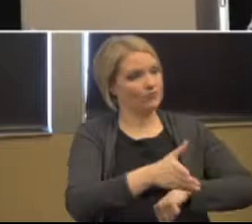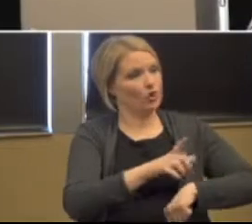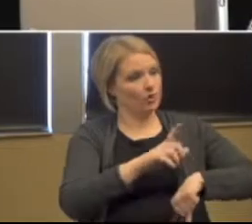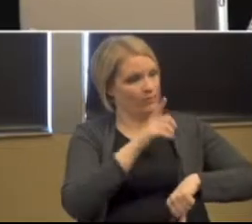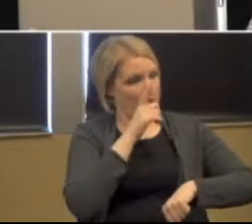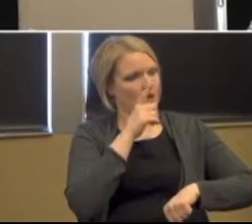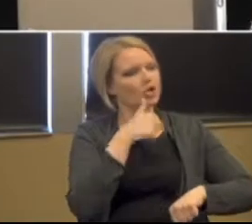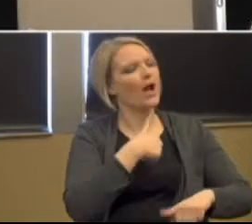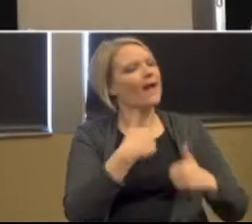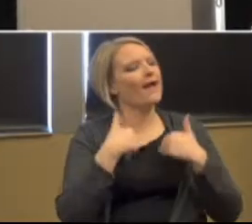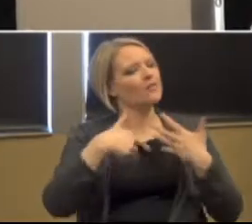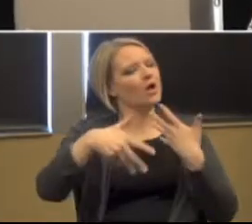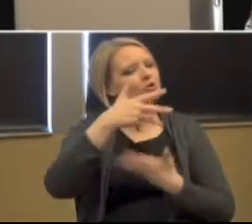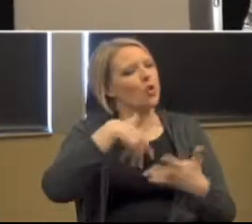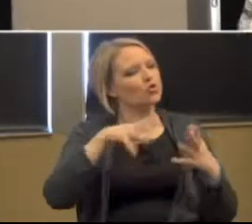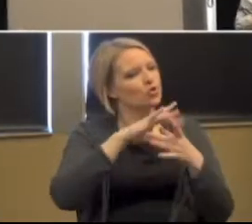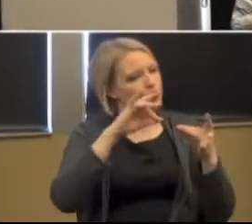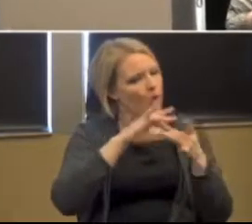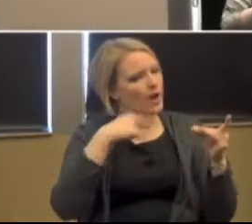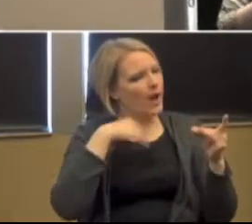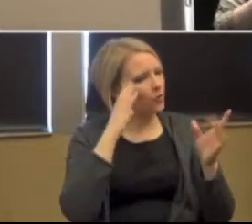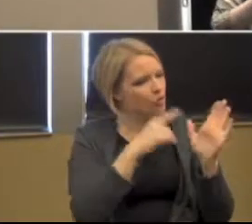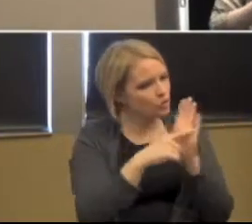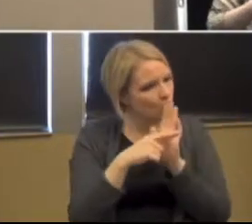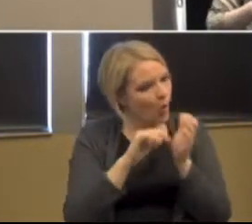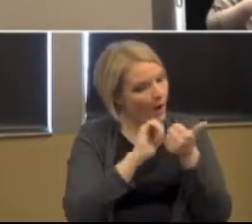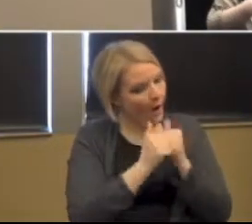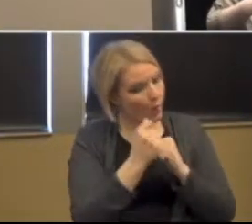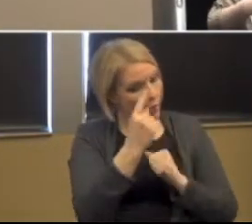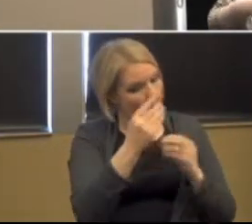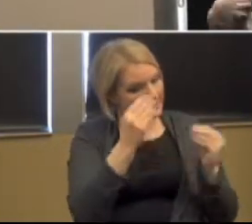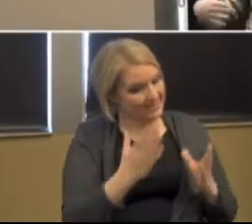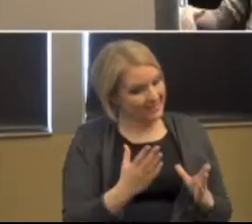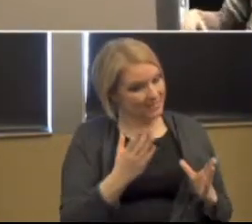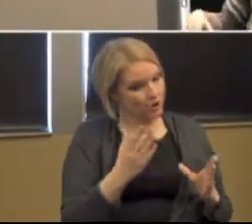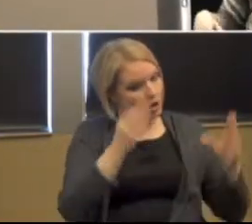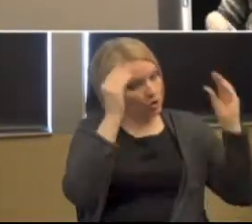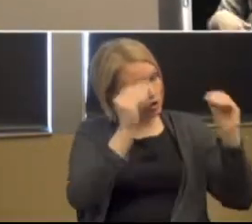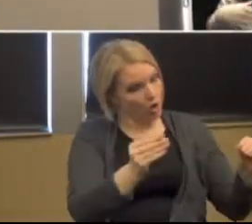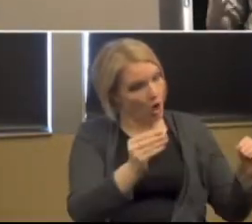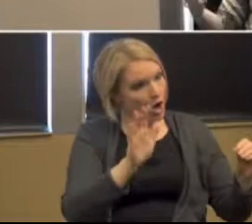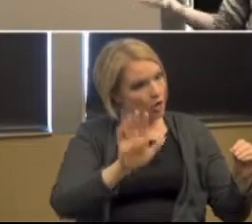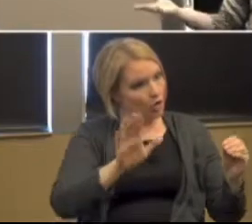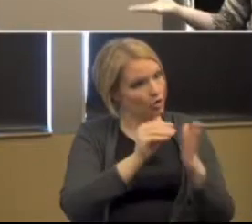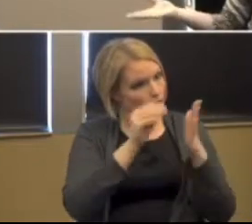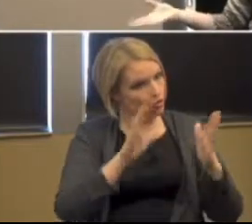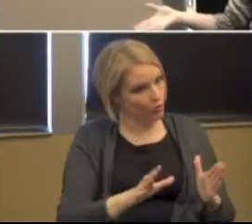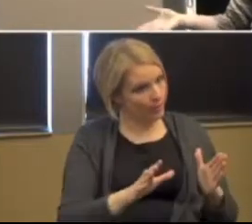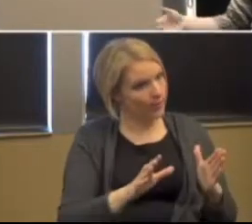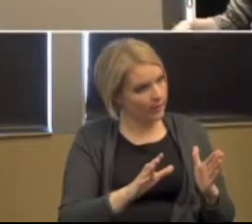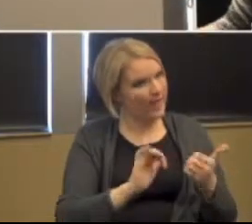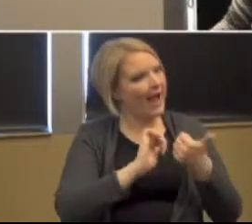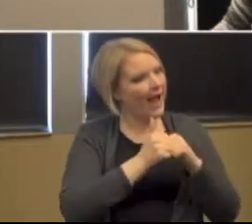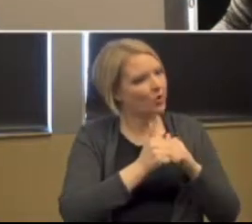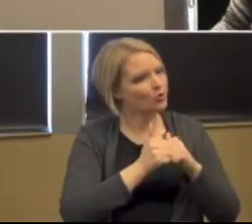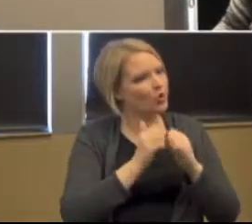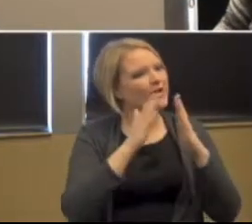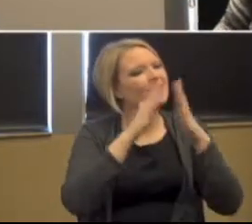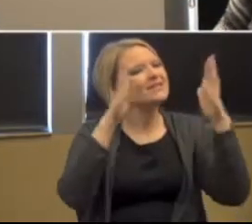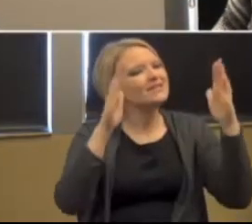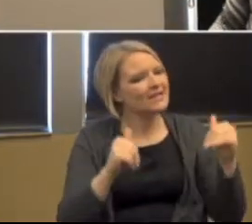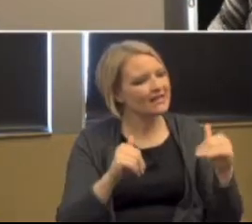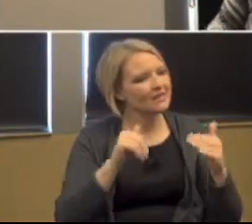up, I have a social story that we'll share on how one teacher taught her student about going through those independent